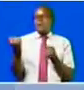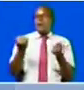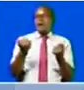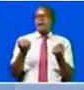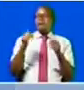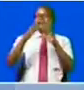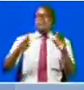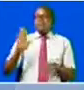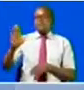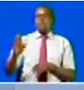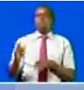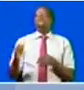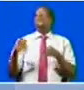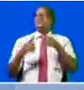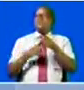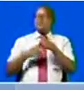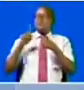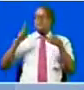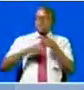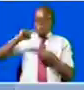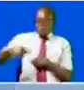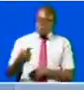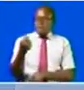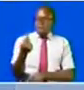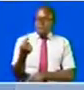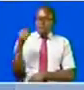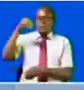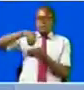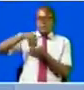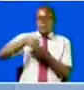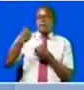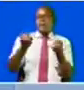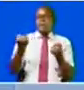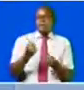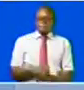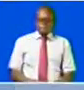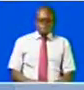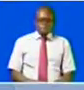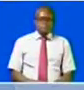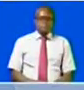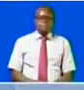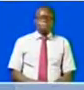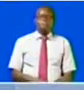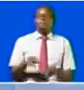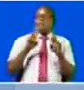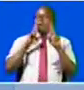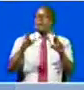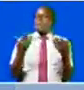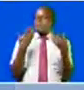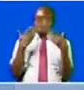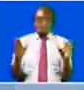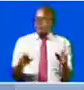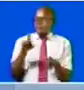house together with 600,000 Kenyan shillings that was inside the vehicle. Njoroge, who has reported the matter